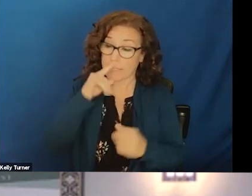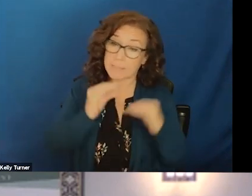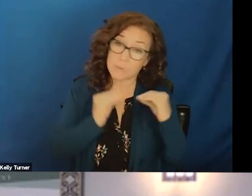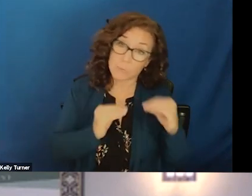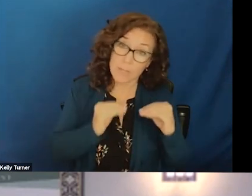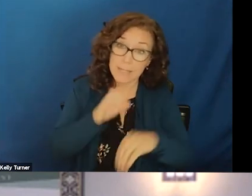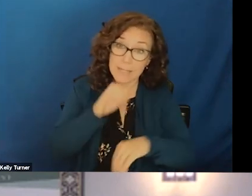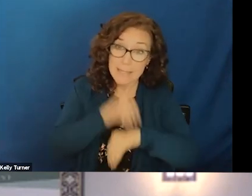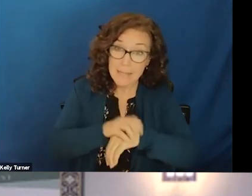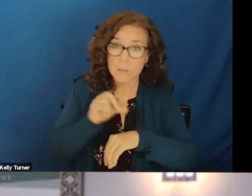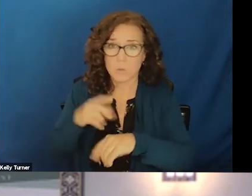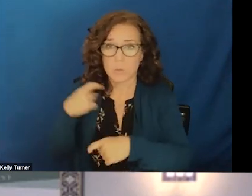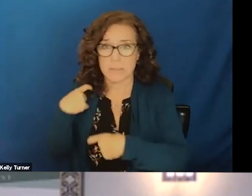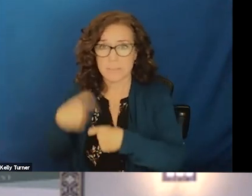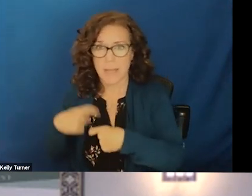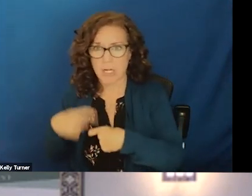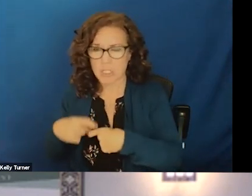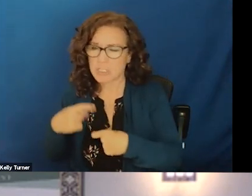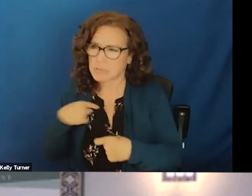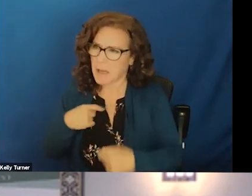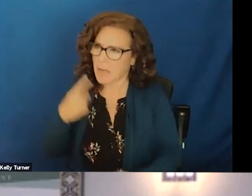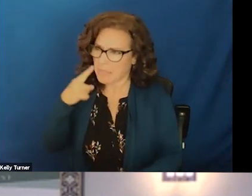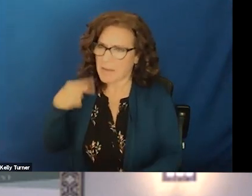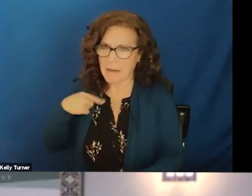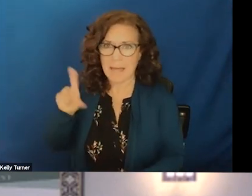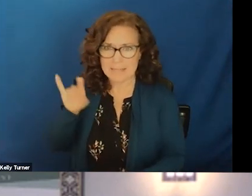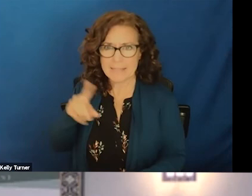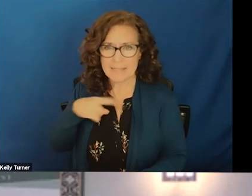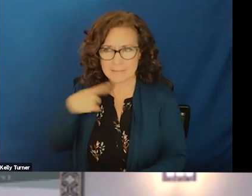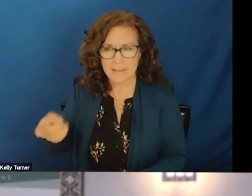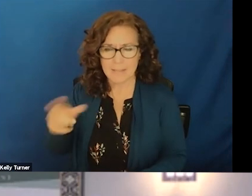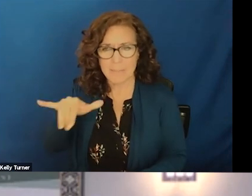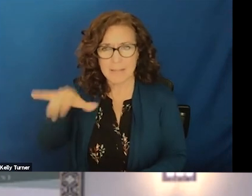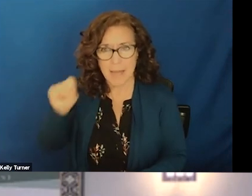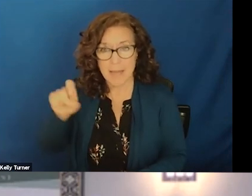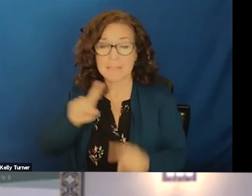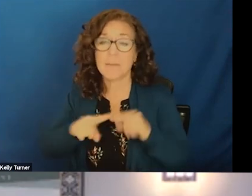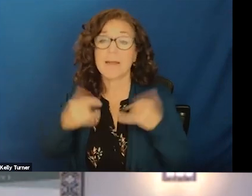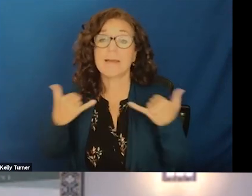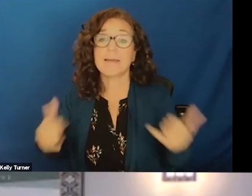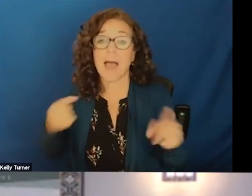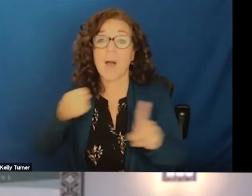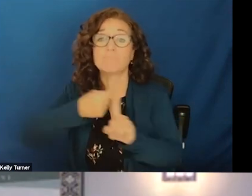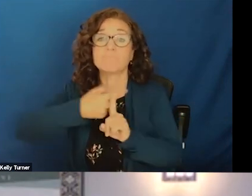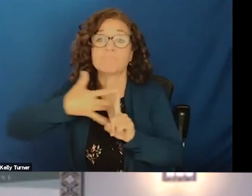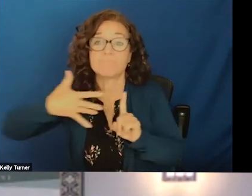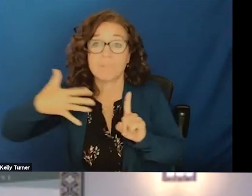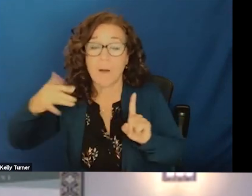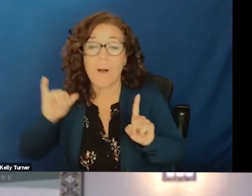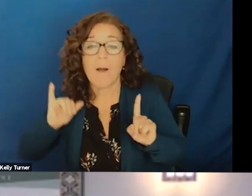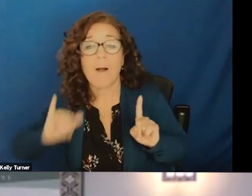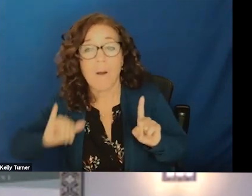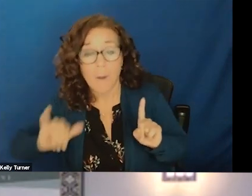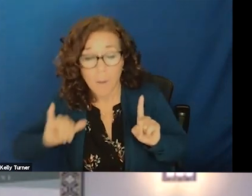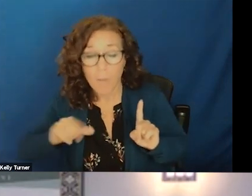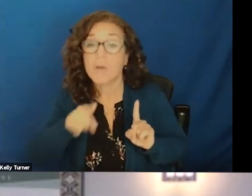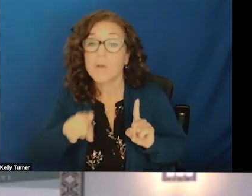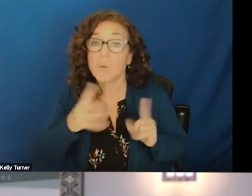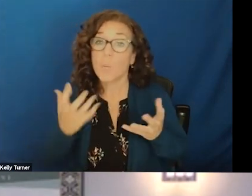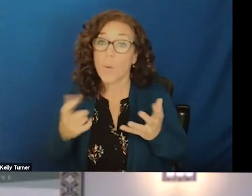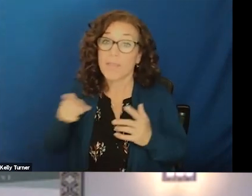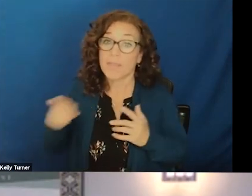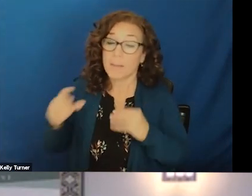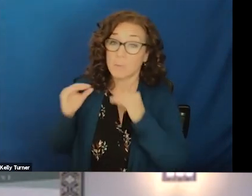Spanish. Perhaps I did say yes, but now the facts come clear now that you want them to be taught in